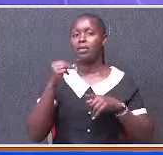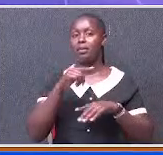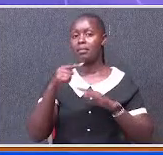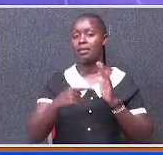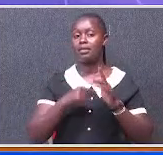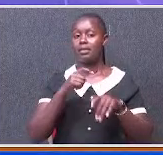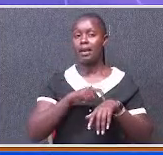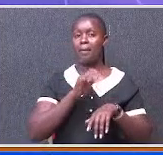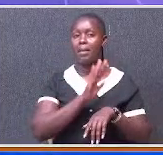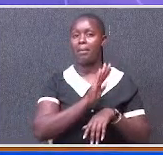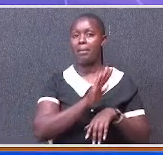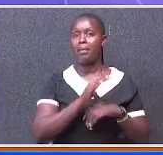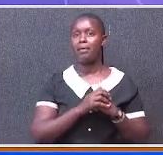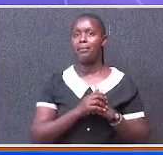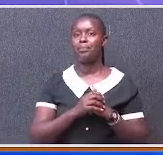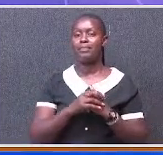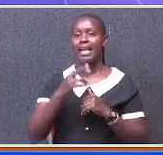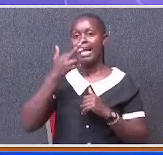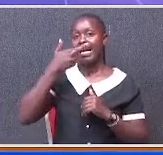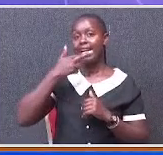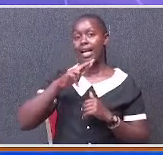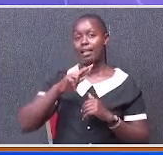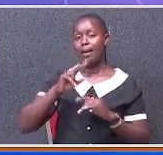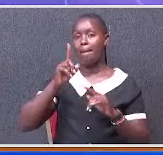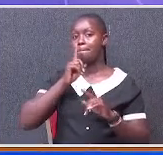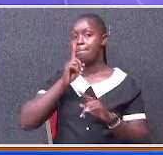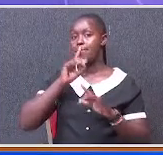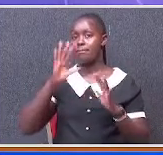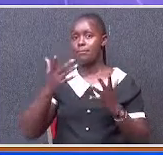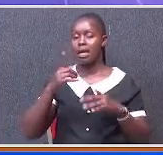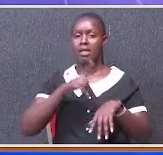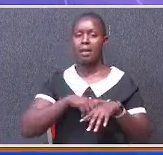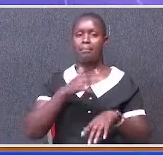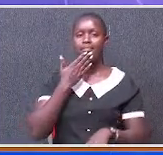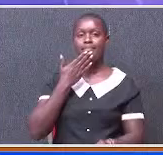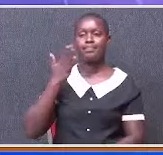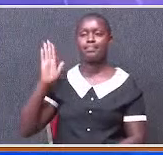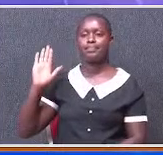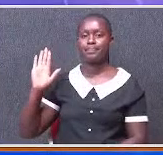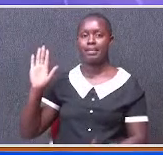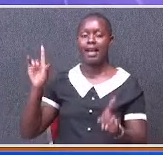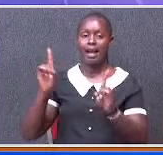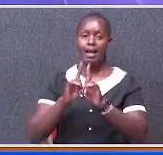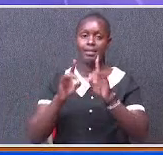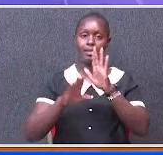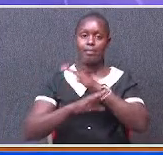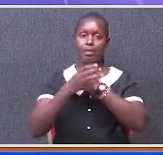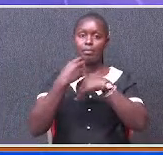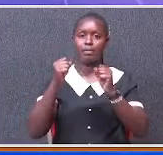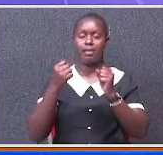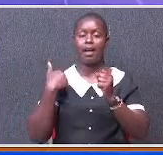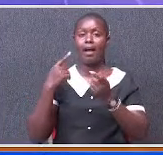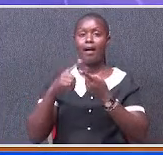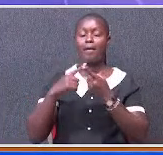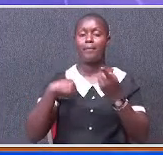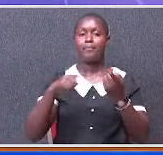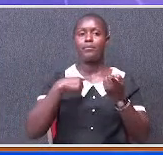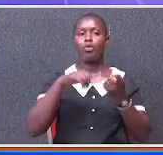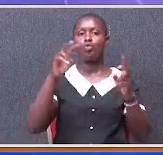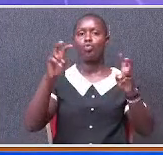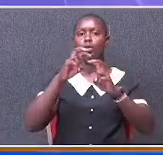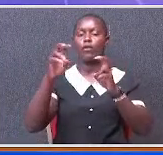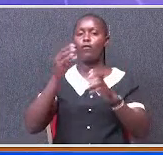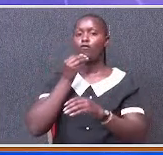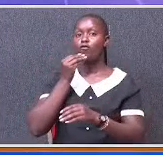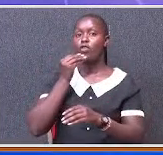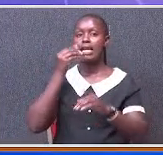time. Now, Deputy President Rigathi Gachagua stated that since he was sworn in as Deputy President, he has been begging for food aid from foreign countries,